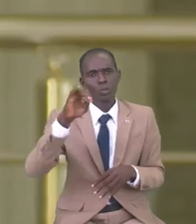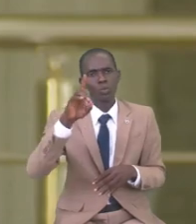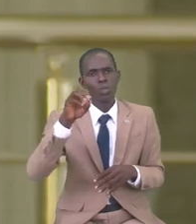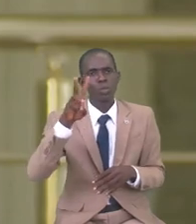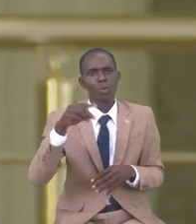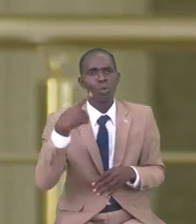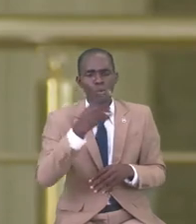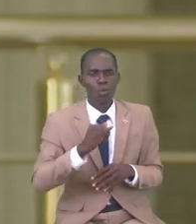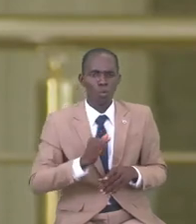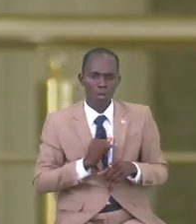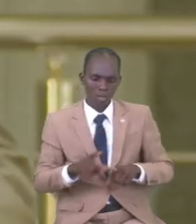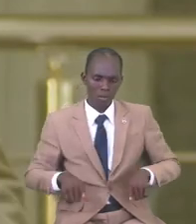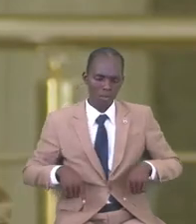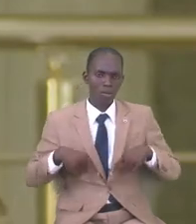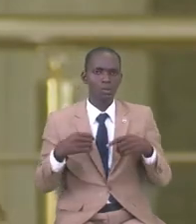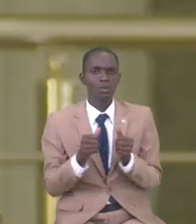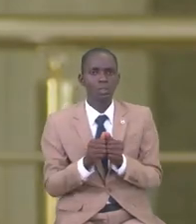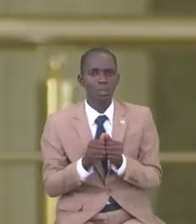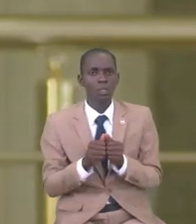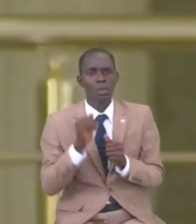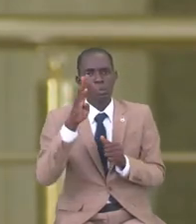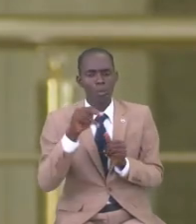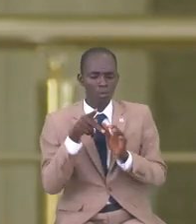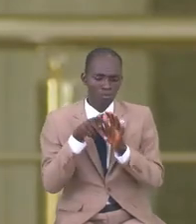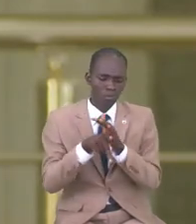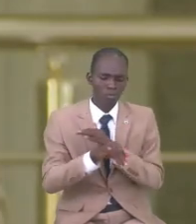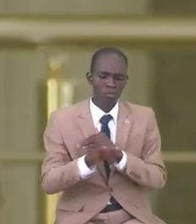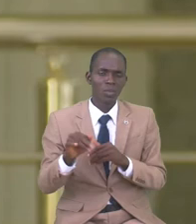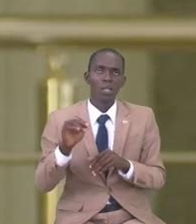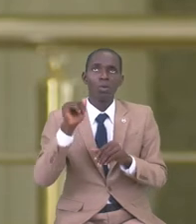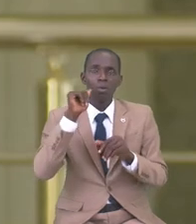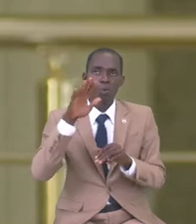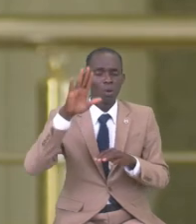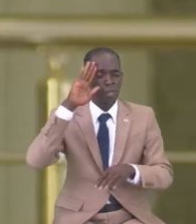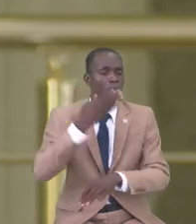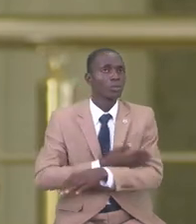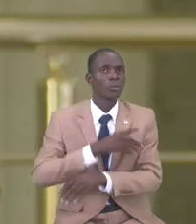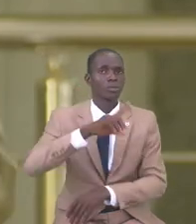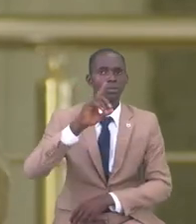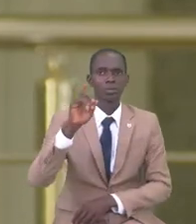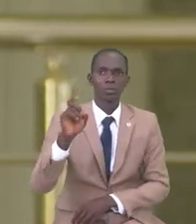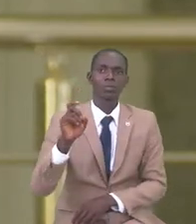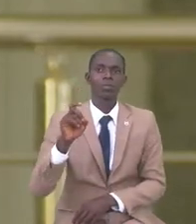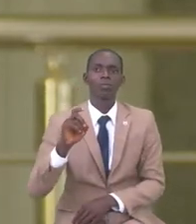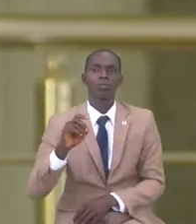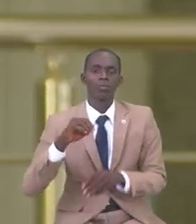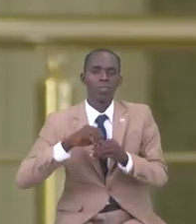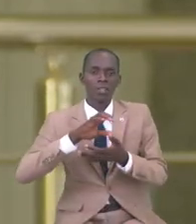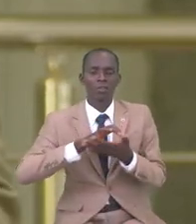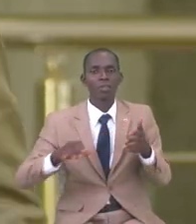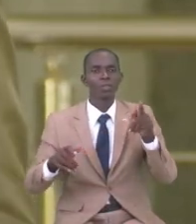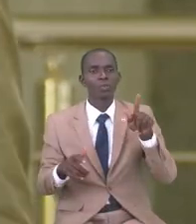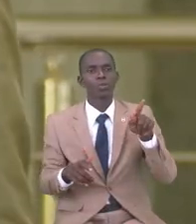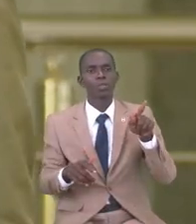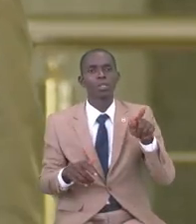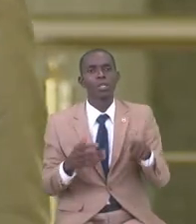I sojourn by slaying her son? Look at verse 21. In verse 21,